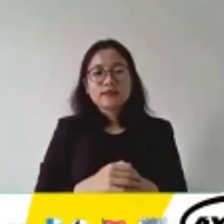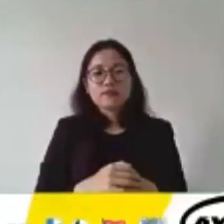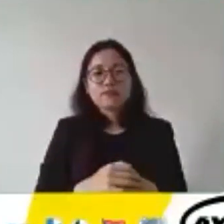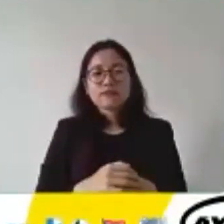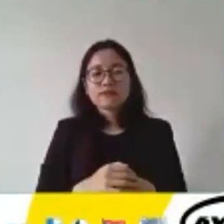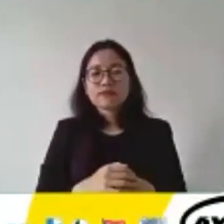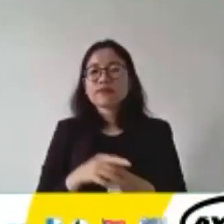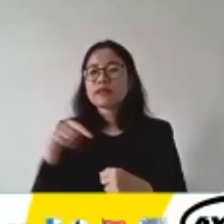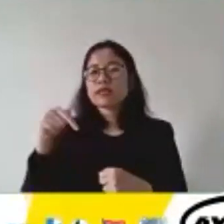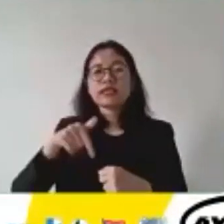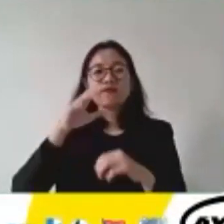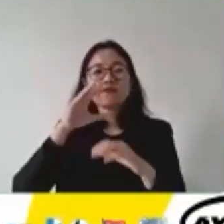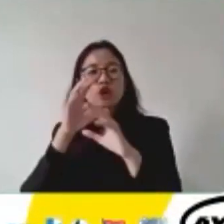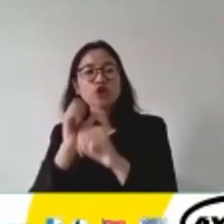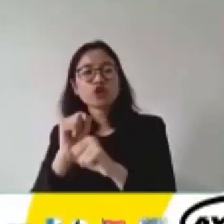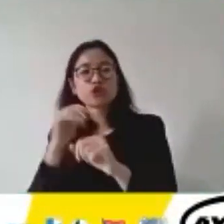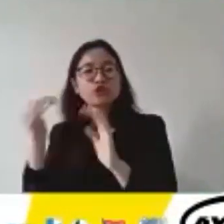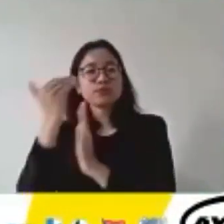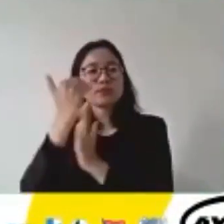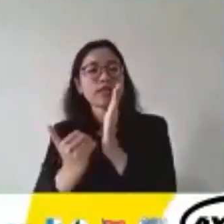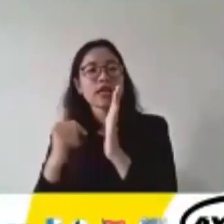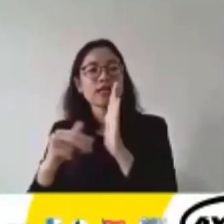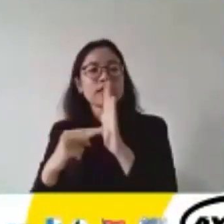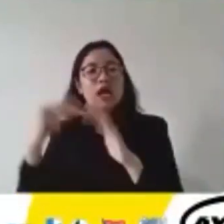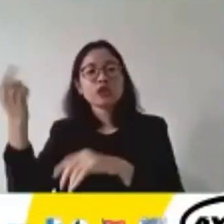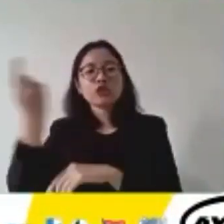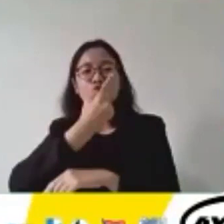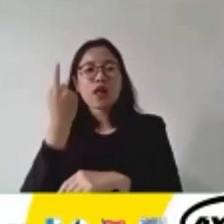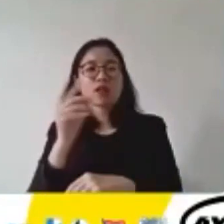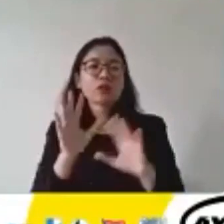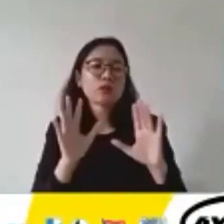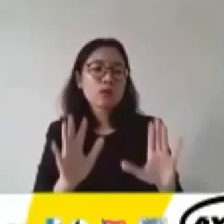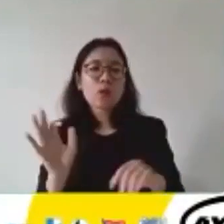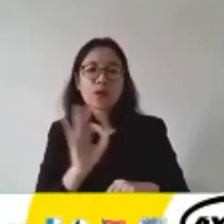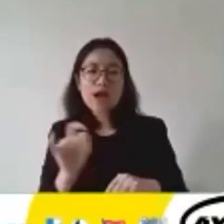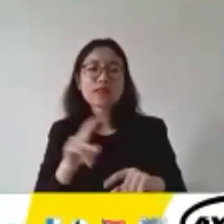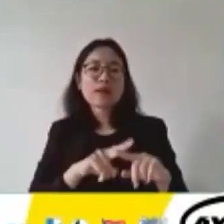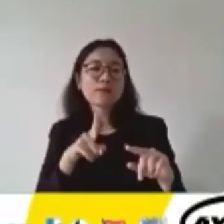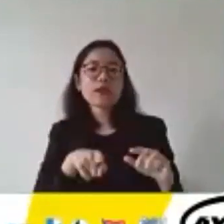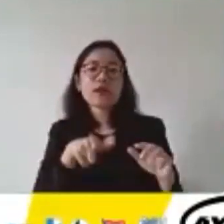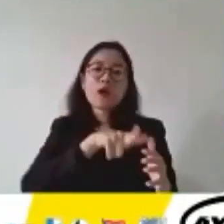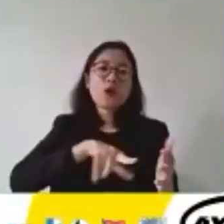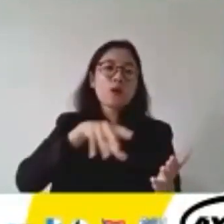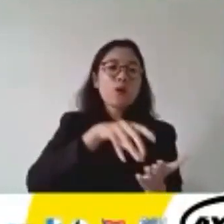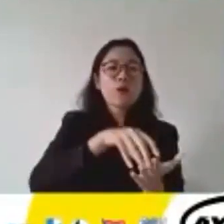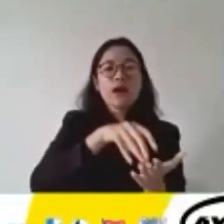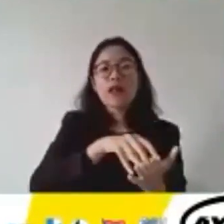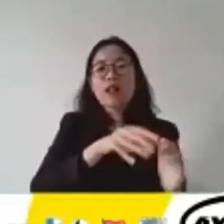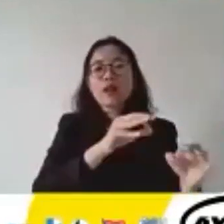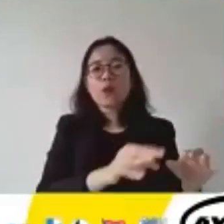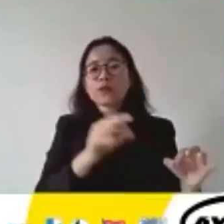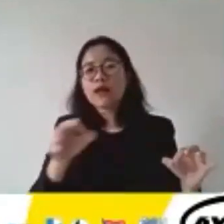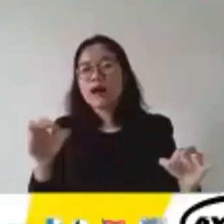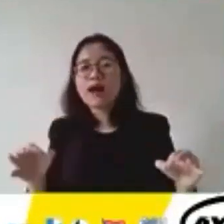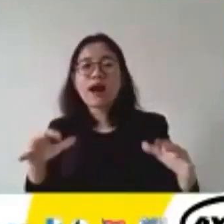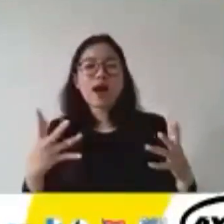cities, for example. So you can just see here illustratively, all of the different kind of leading